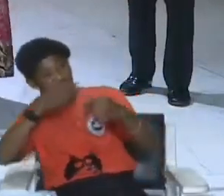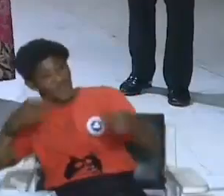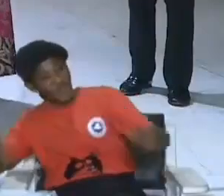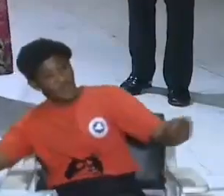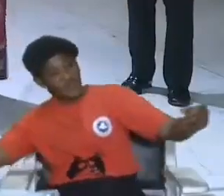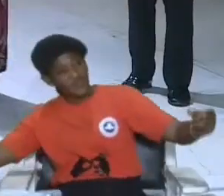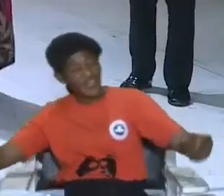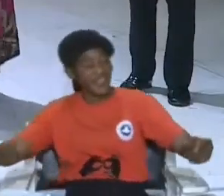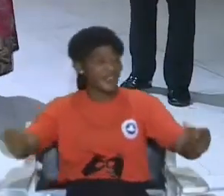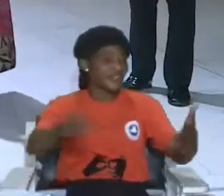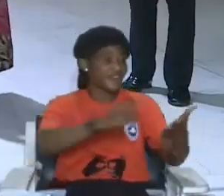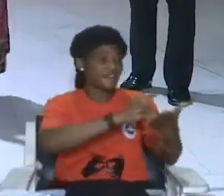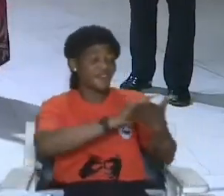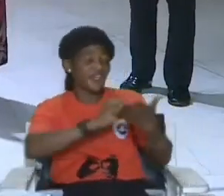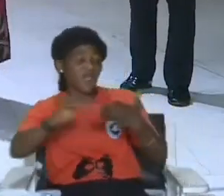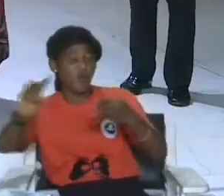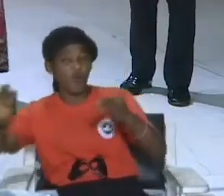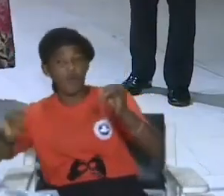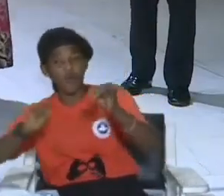Jehovah, Lord divine. Oh.